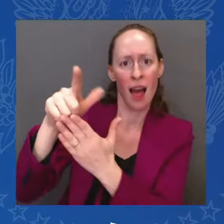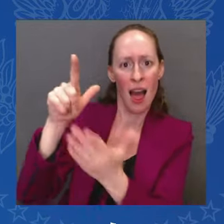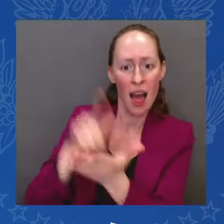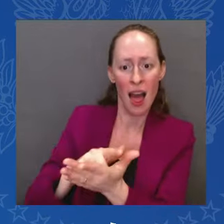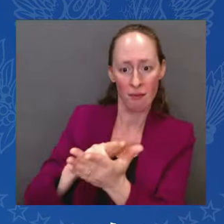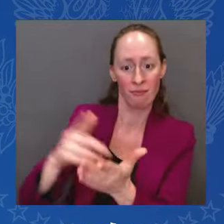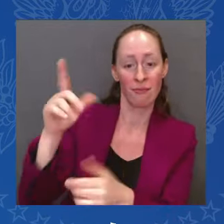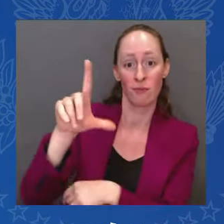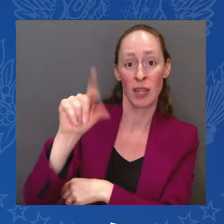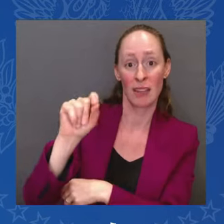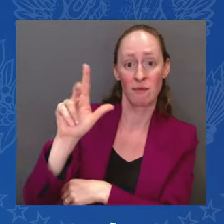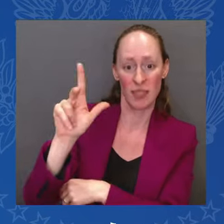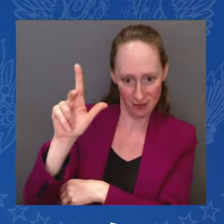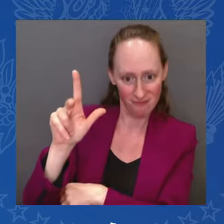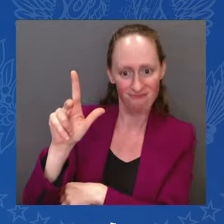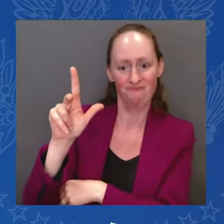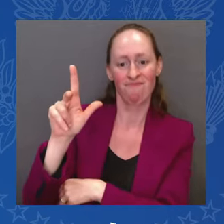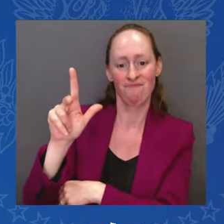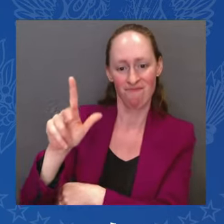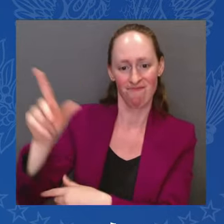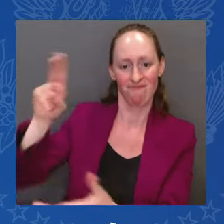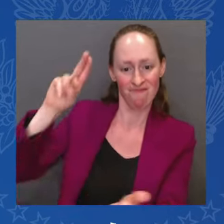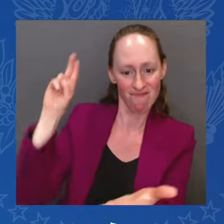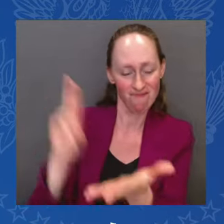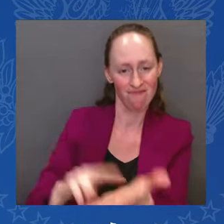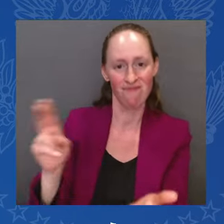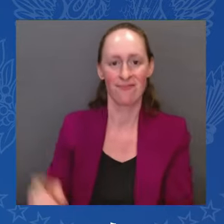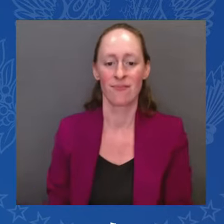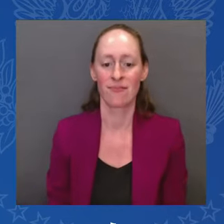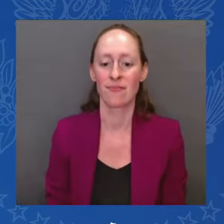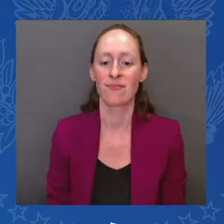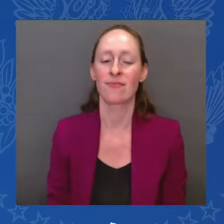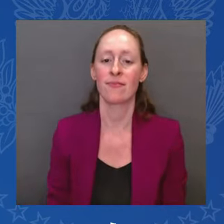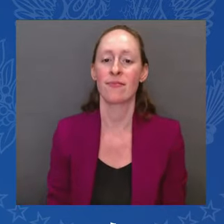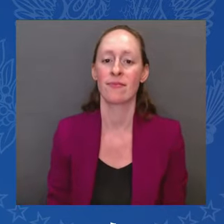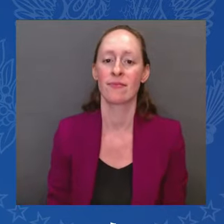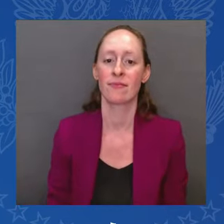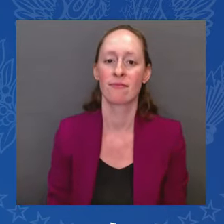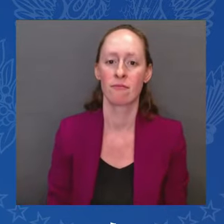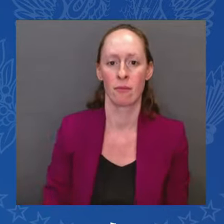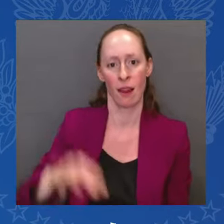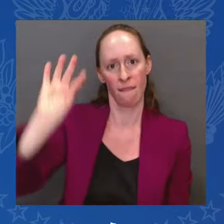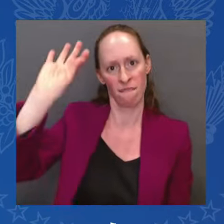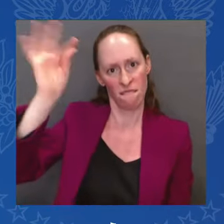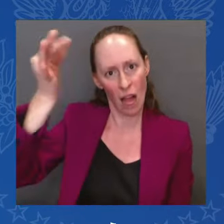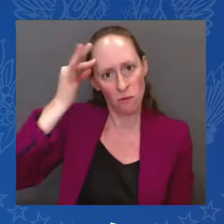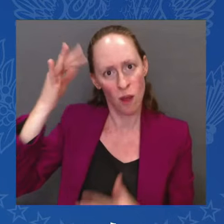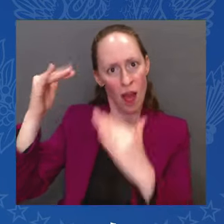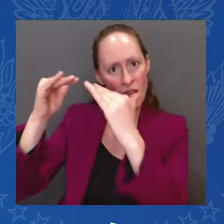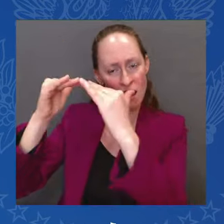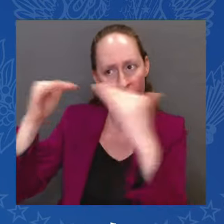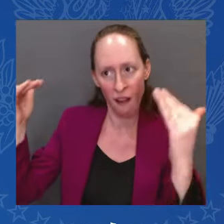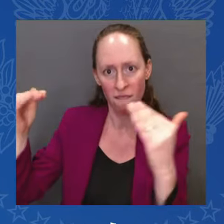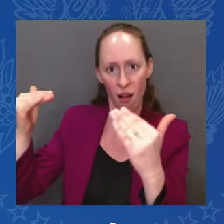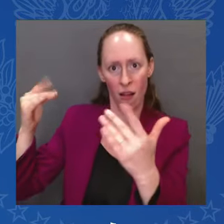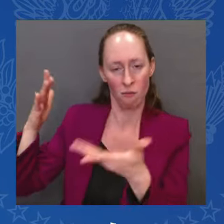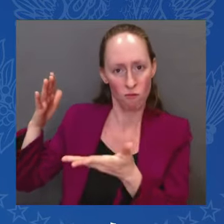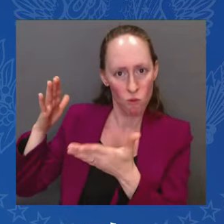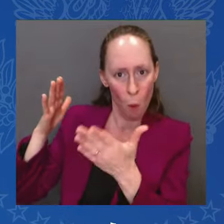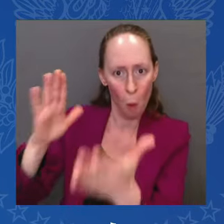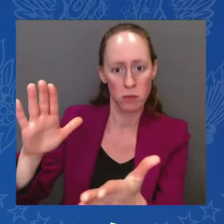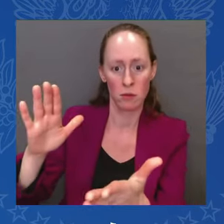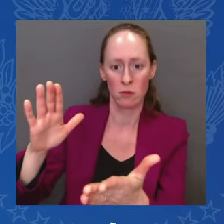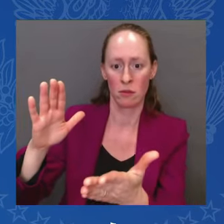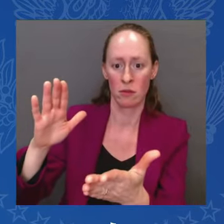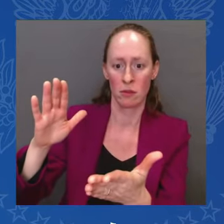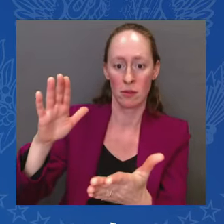To bring together a federal coordinated response on this issue. And today, that bill and our ask as a movement will become a